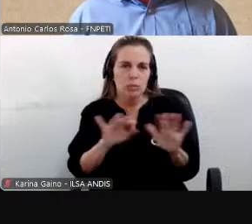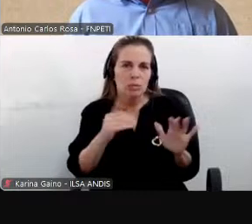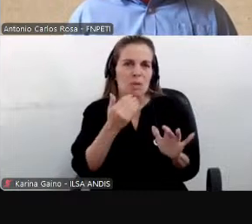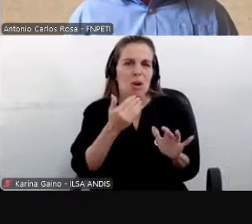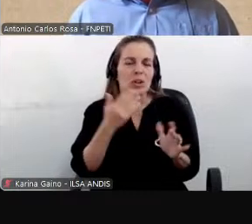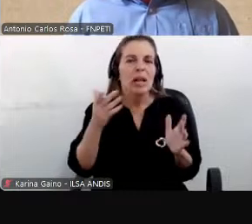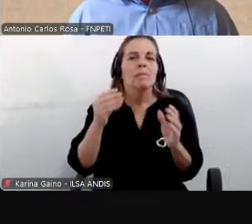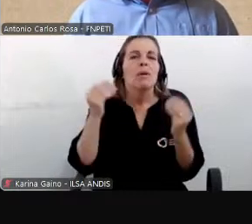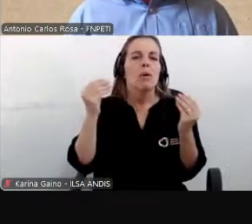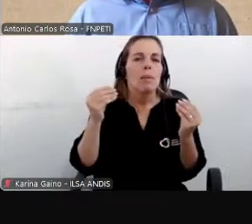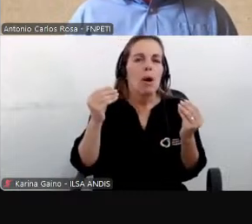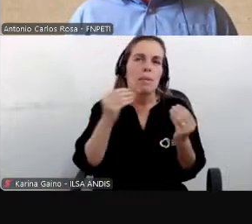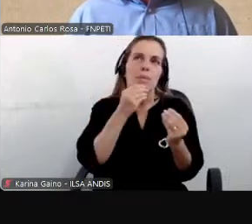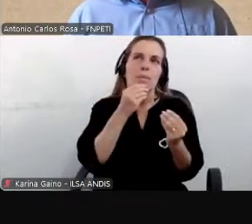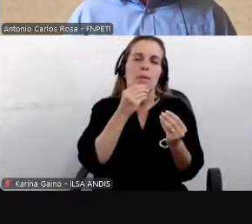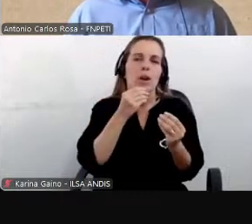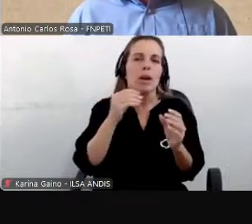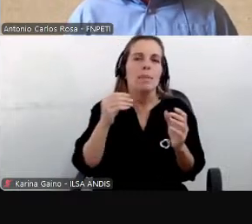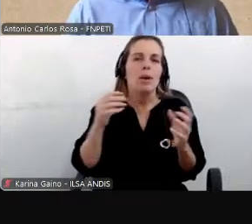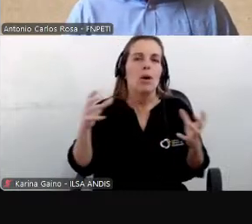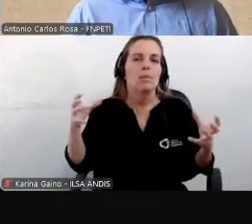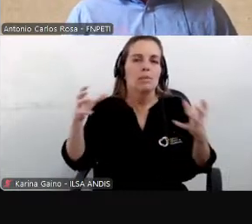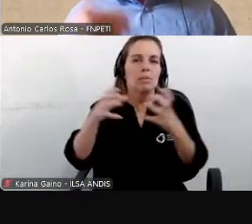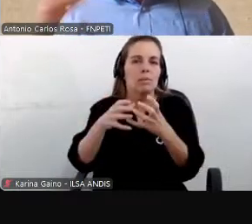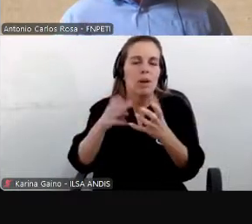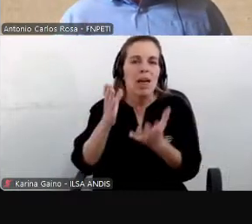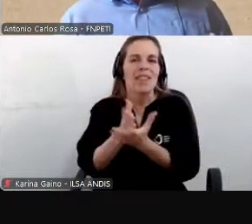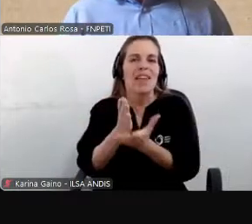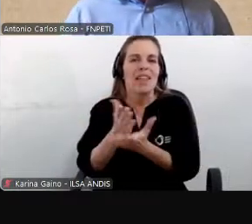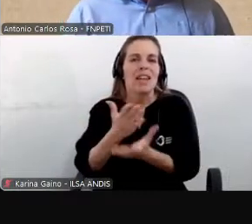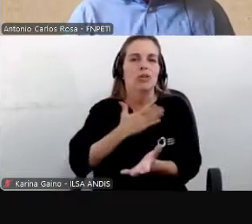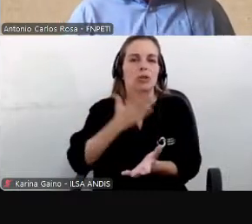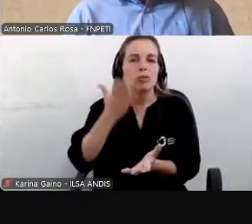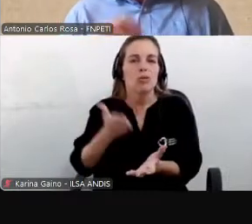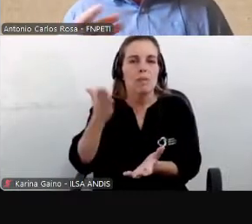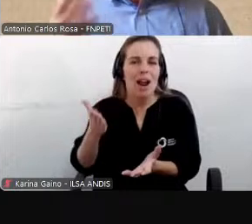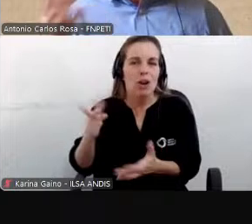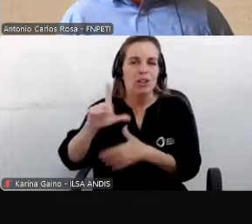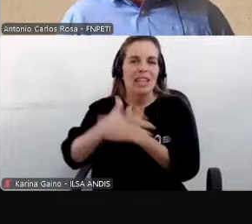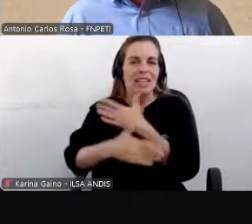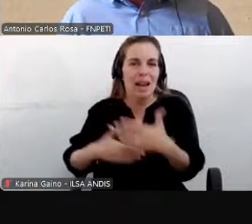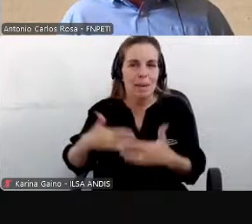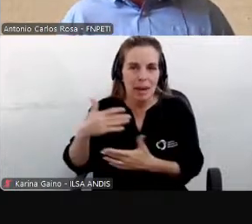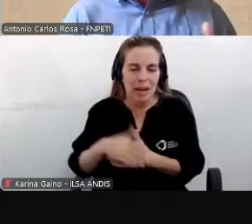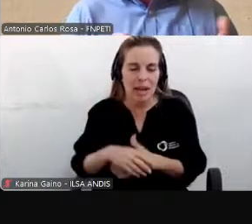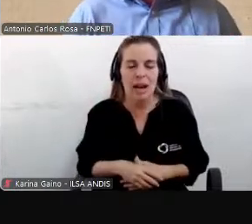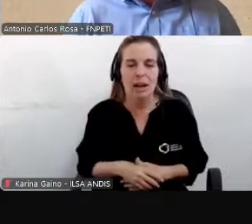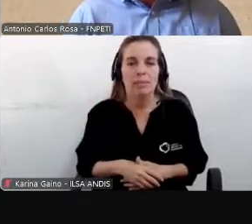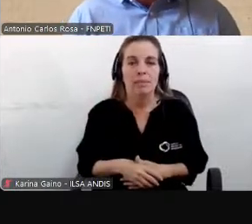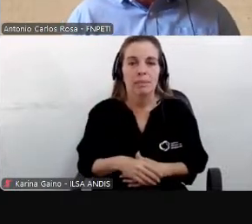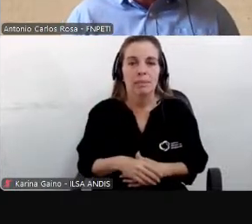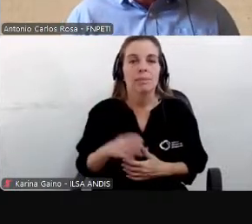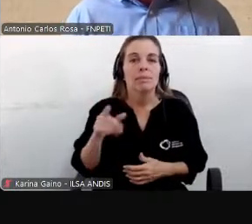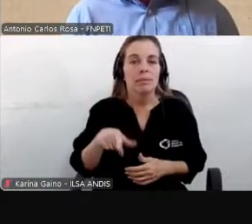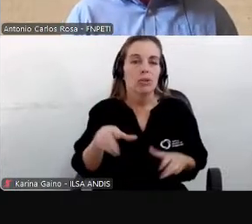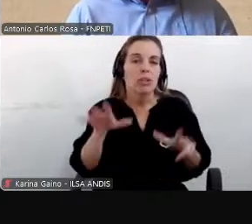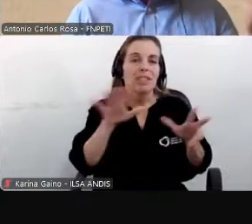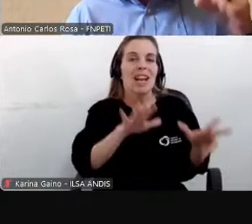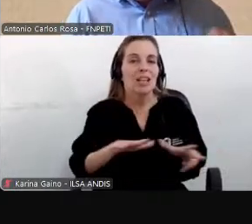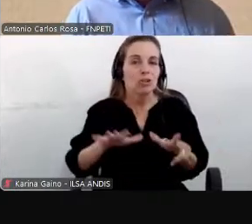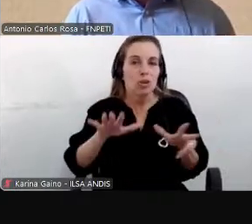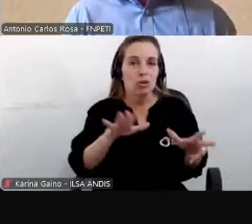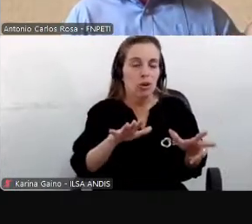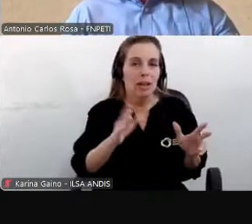scholars that work with these indicators that go beyond, for example, international case law, that